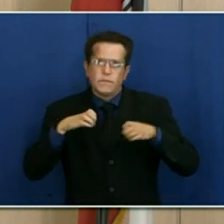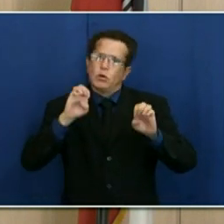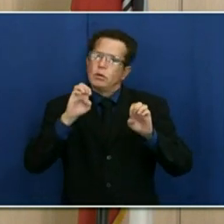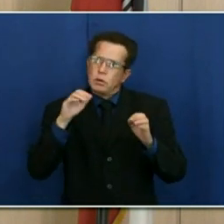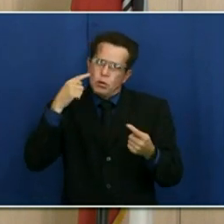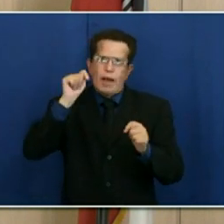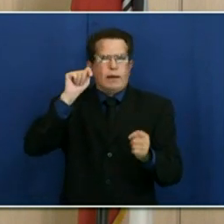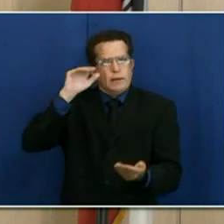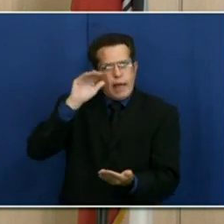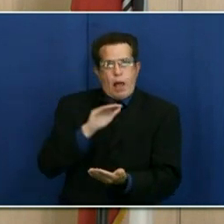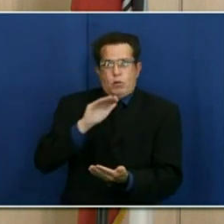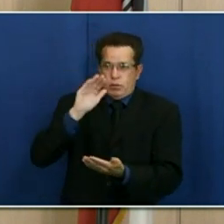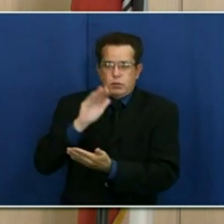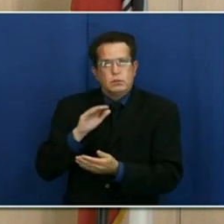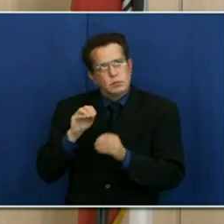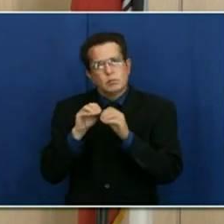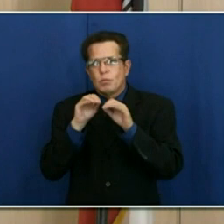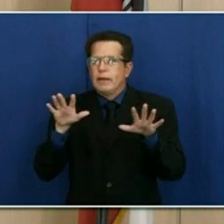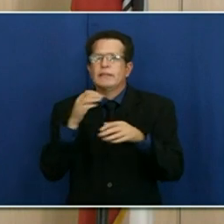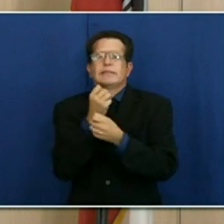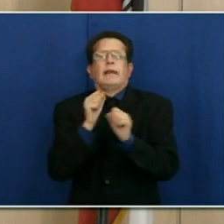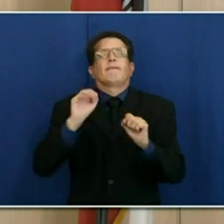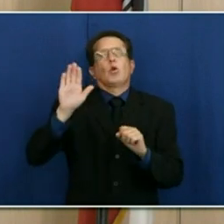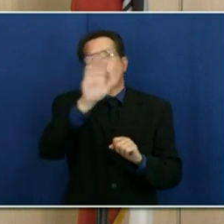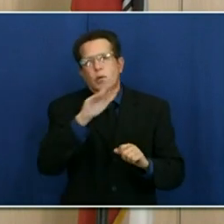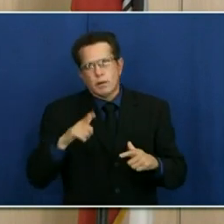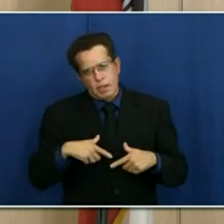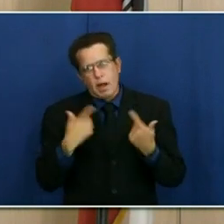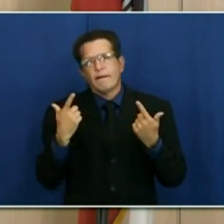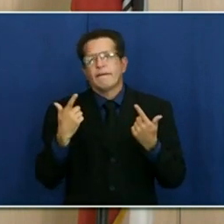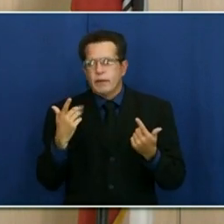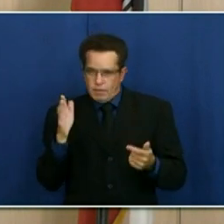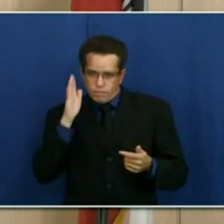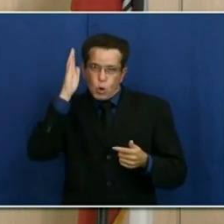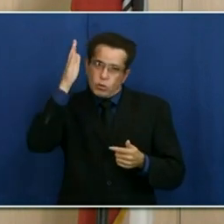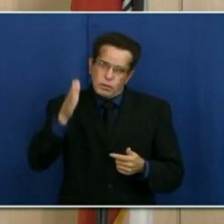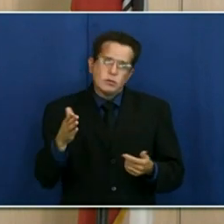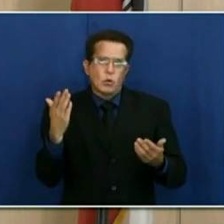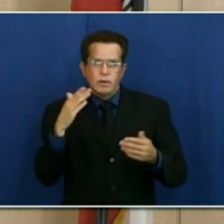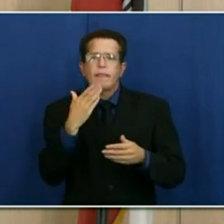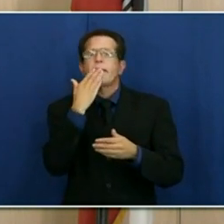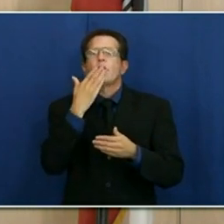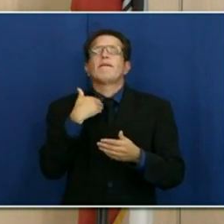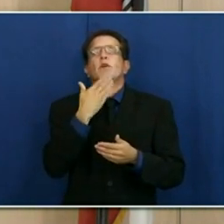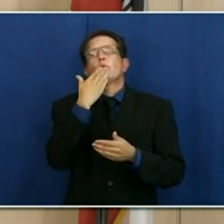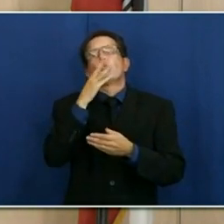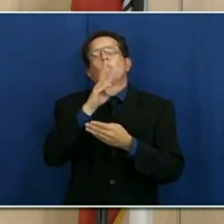the spread, save lives, and keep us moving forward as a region. Thank you, and have a good weekend.